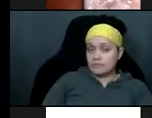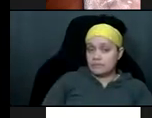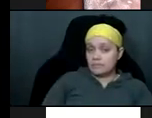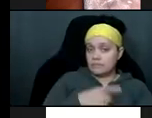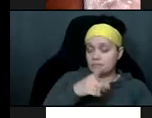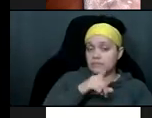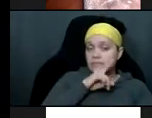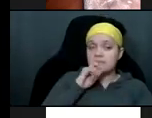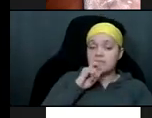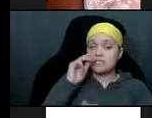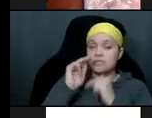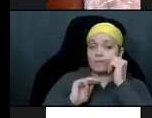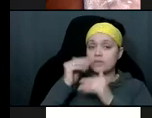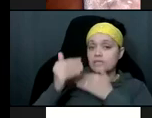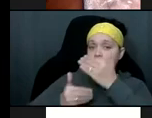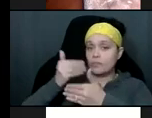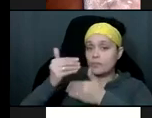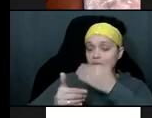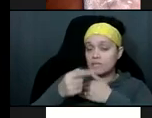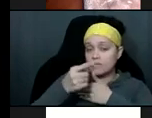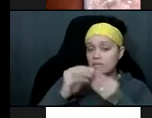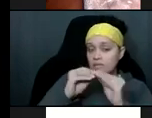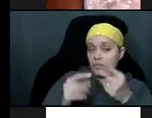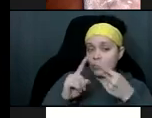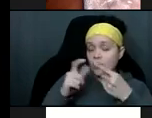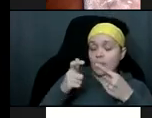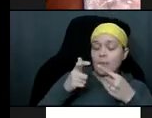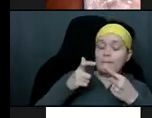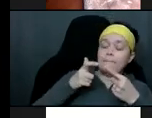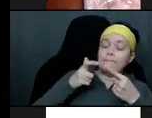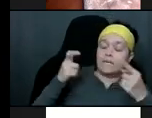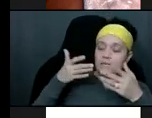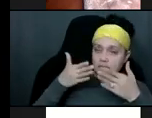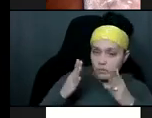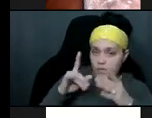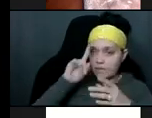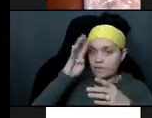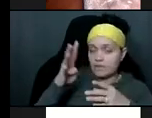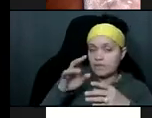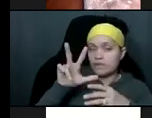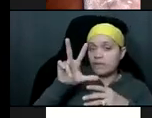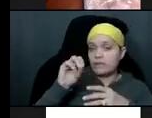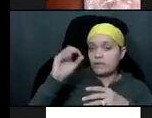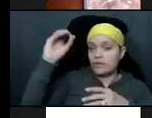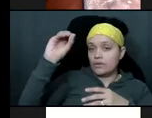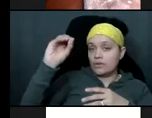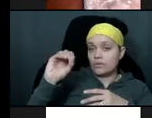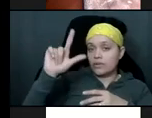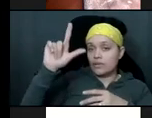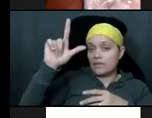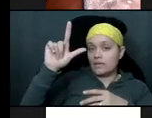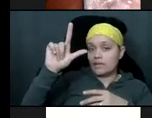Desert building processes. The number one, the biggest way to create deserts, it's called the 30-degree